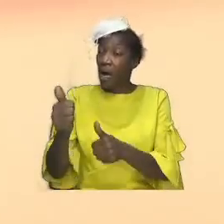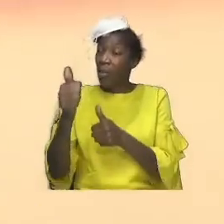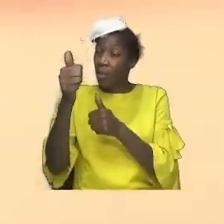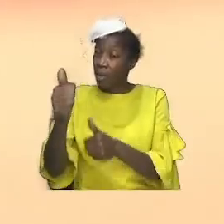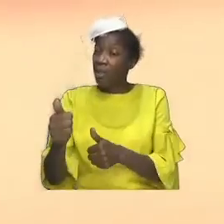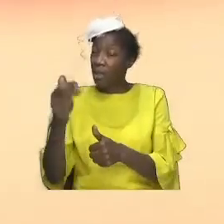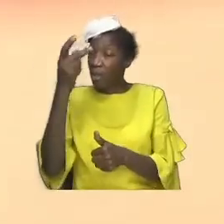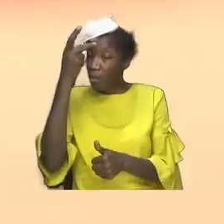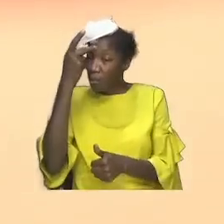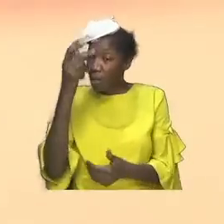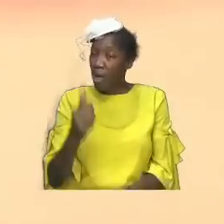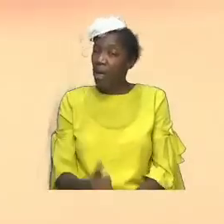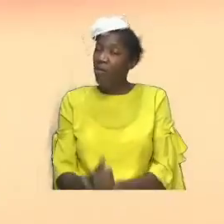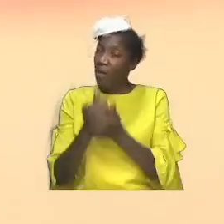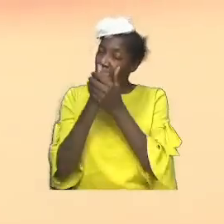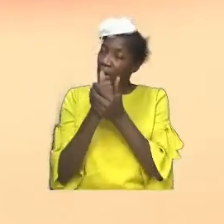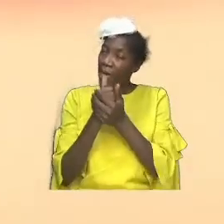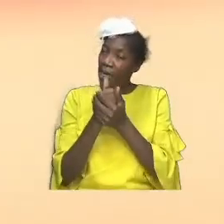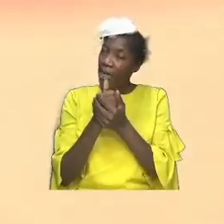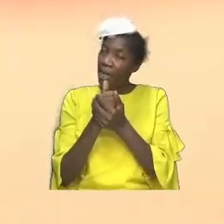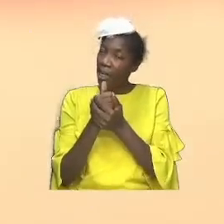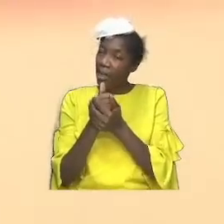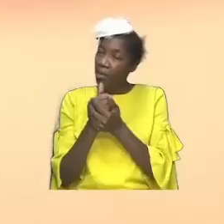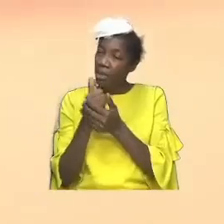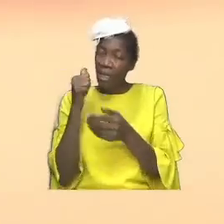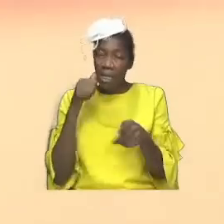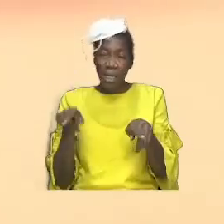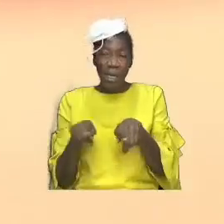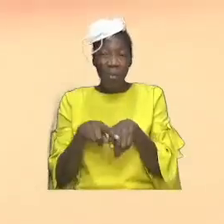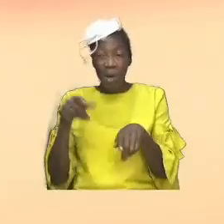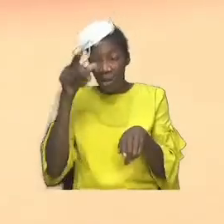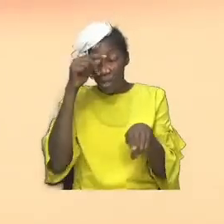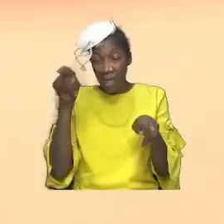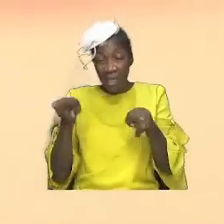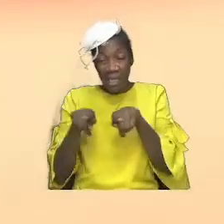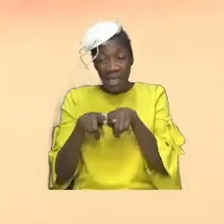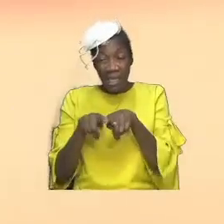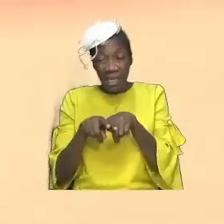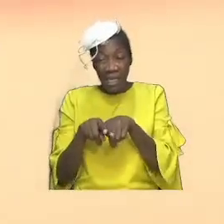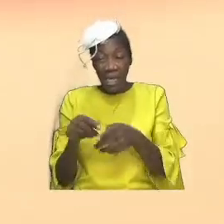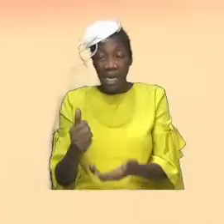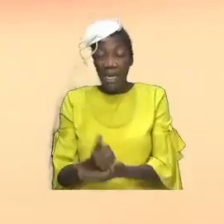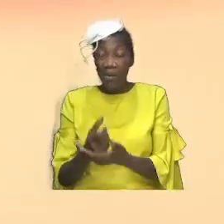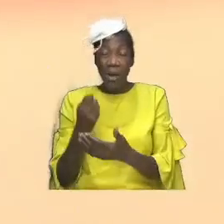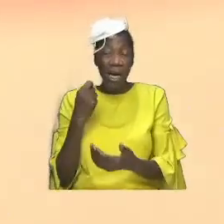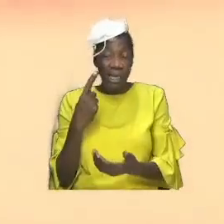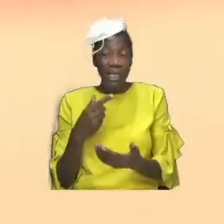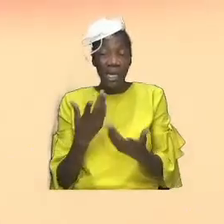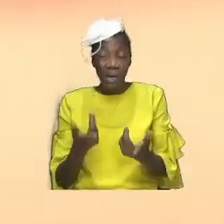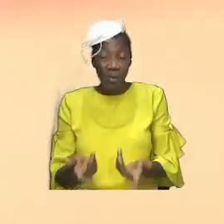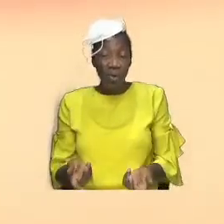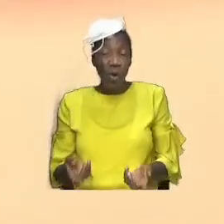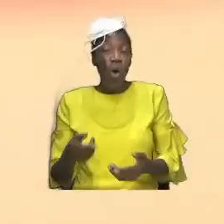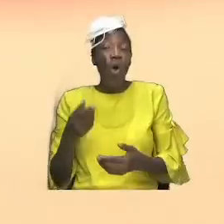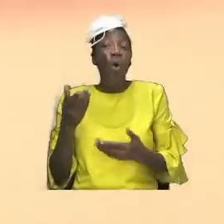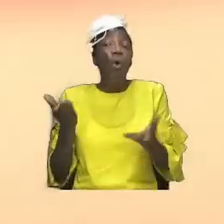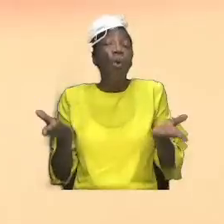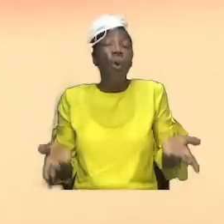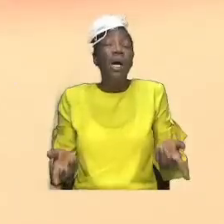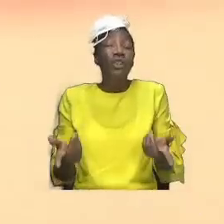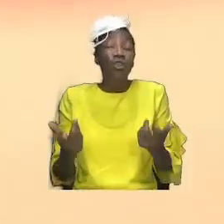saints when they understand what is coming at the judgment seat of Christ. They take much